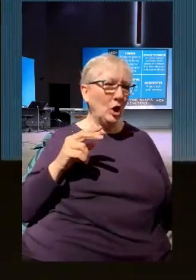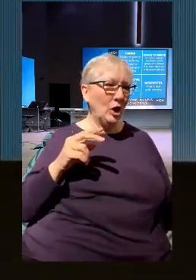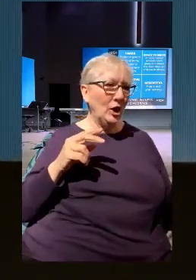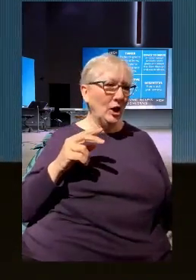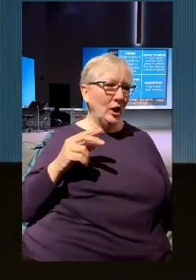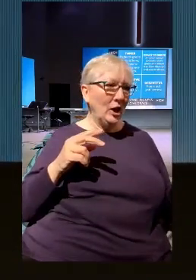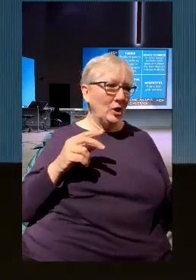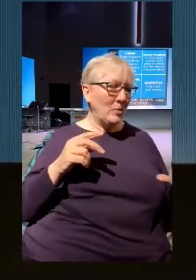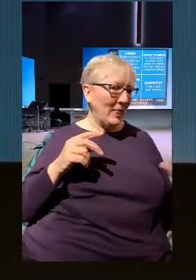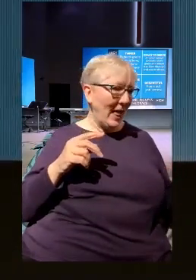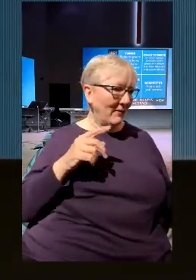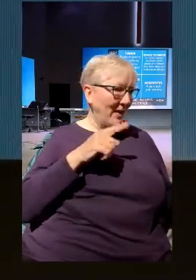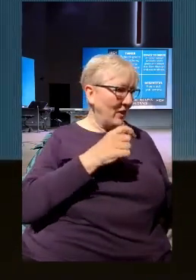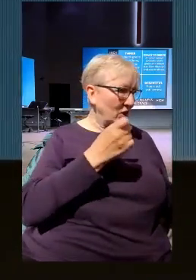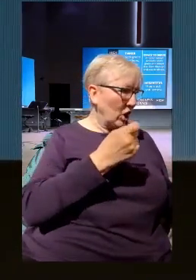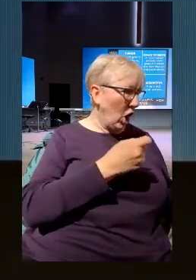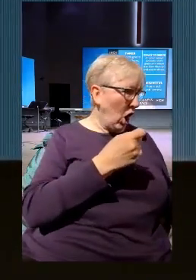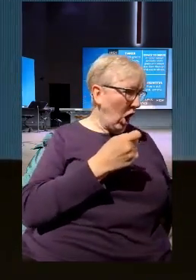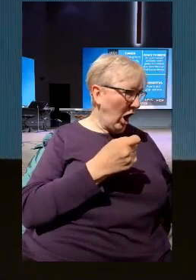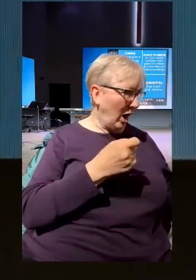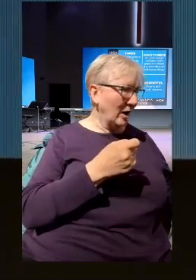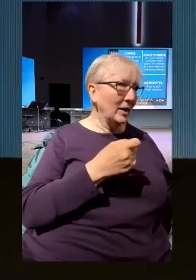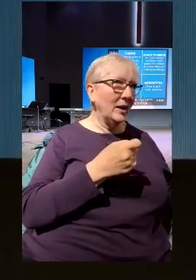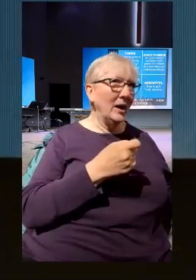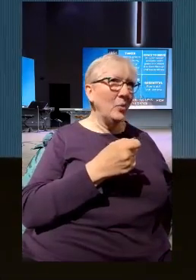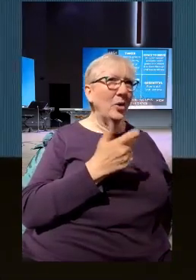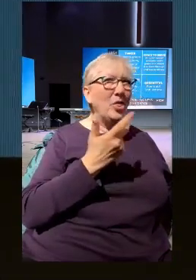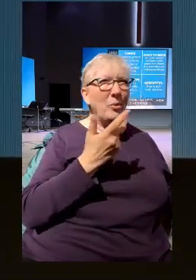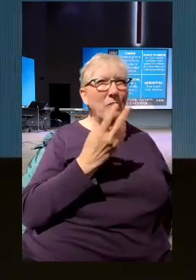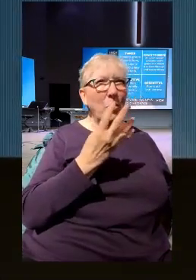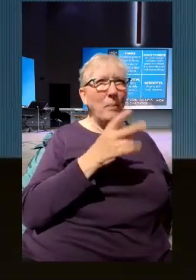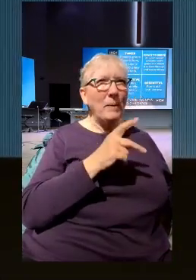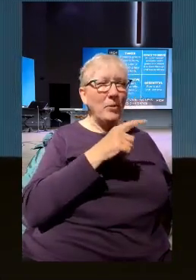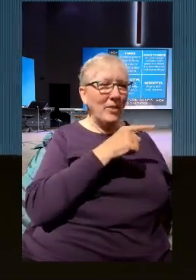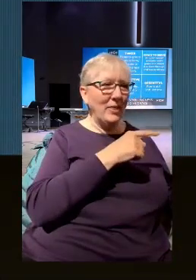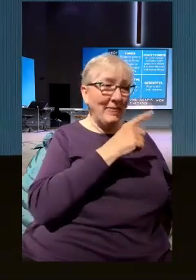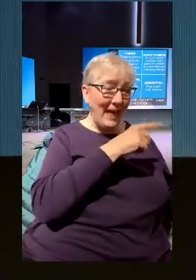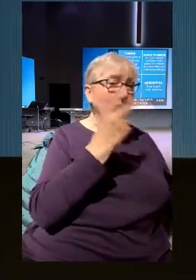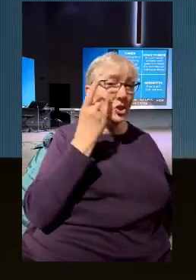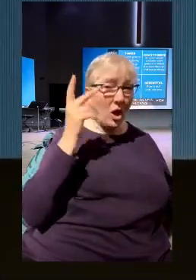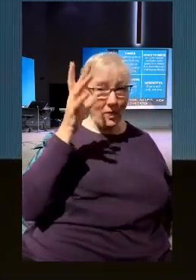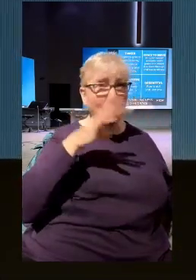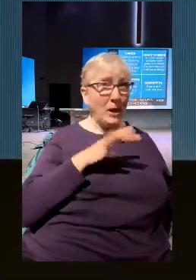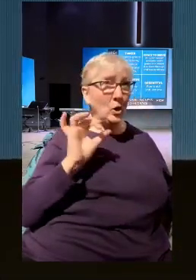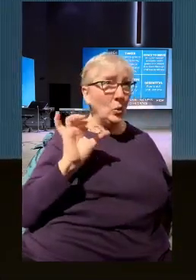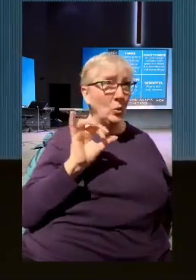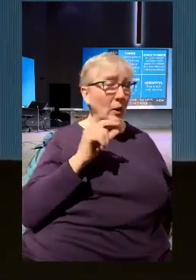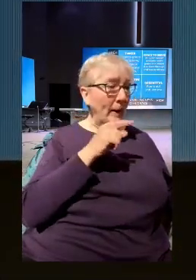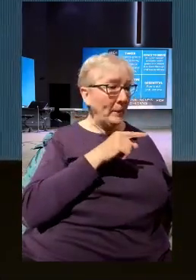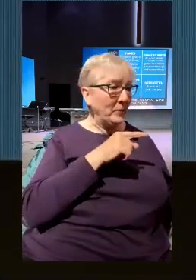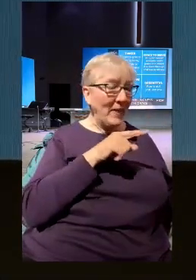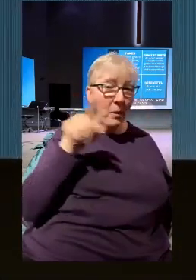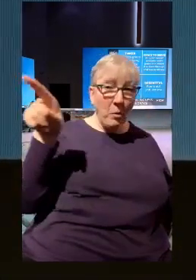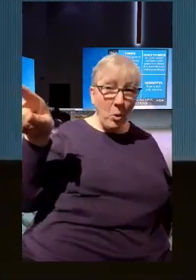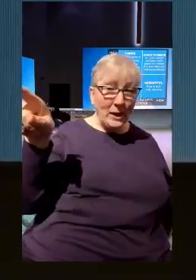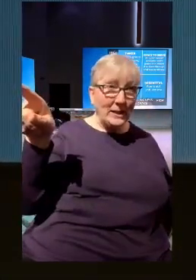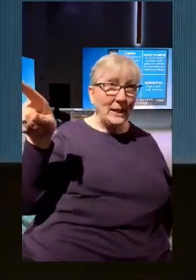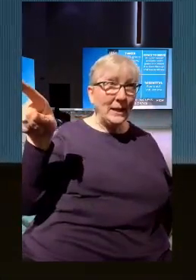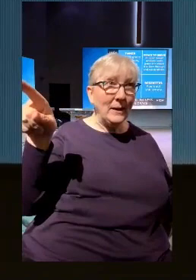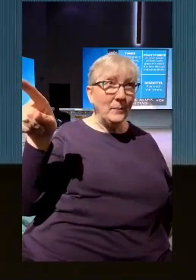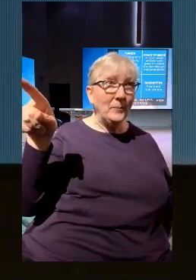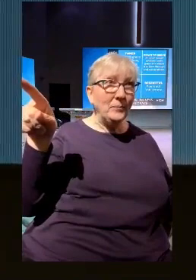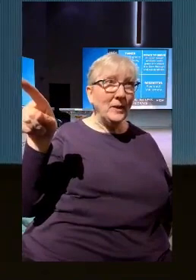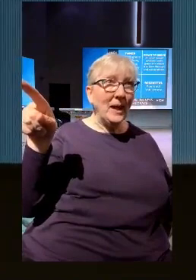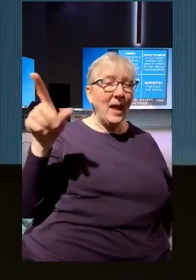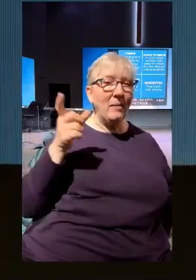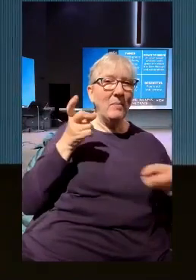car to my left that was like 3 or 4 people in it. They had seen the man too. And they were pointing at him, and they were mocking